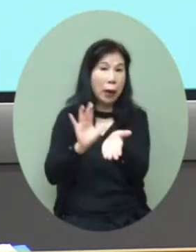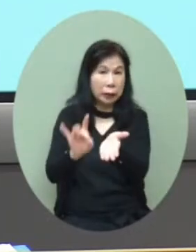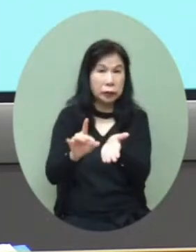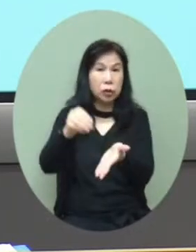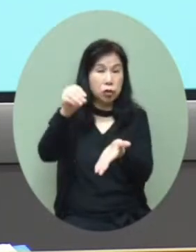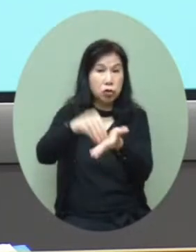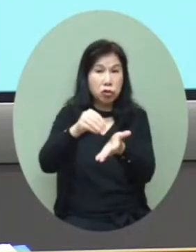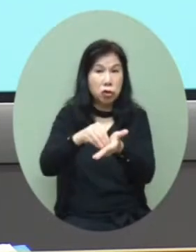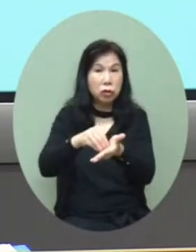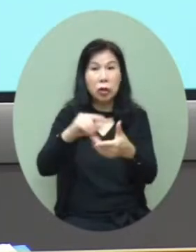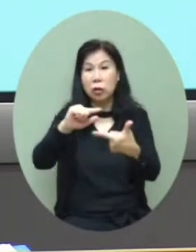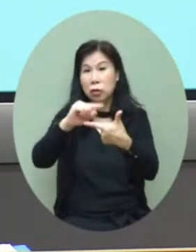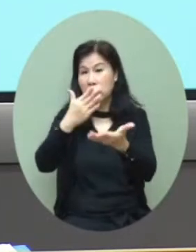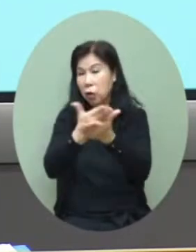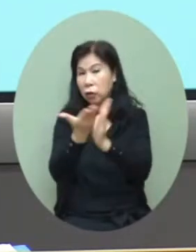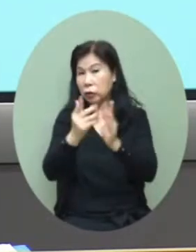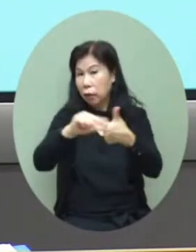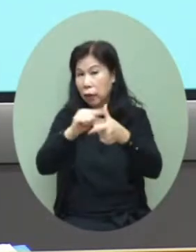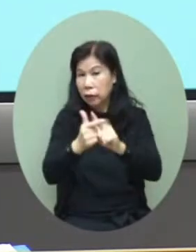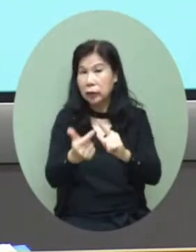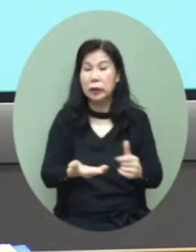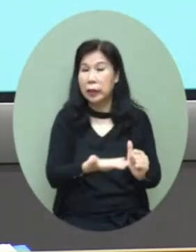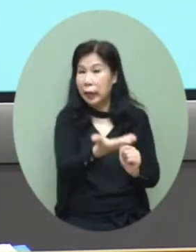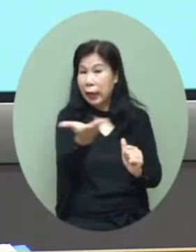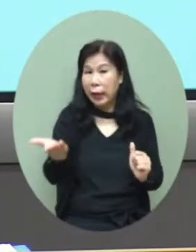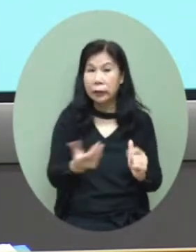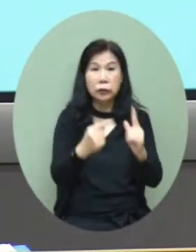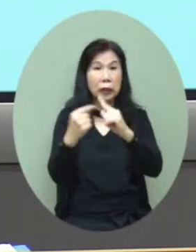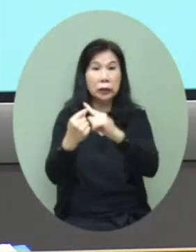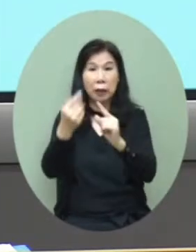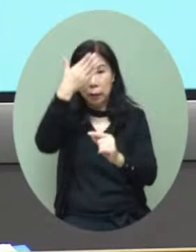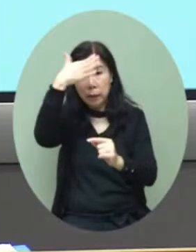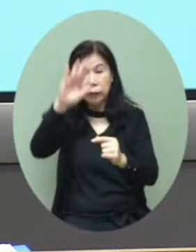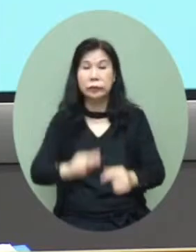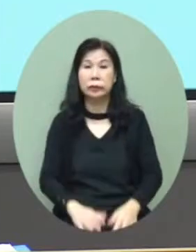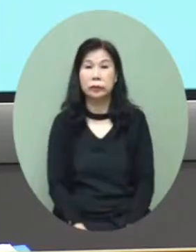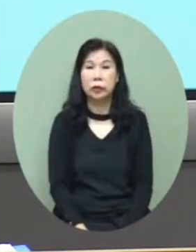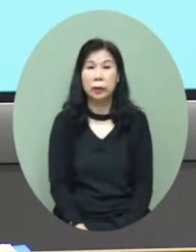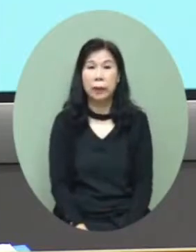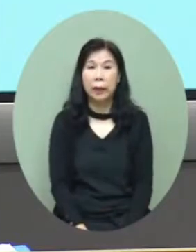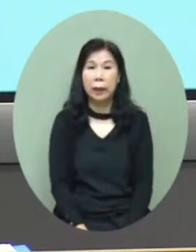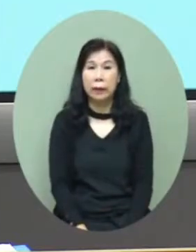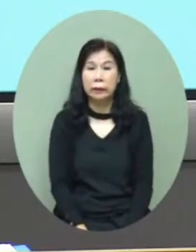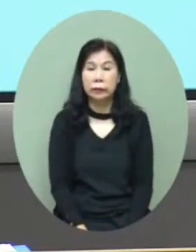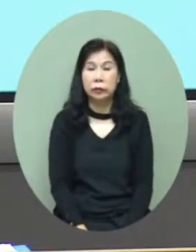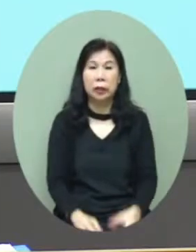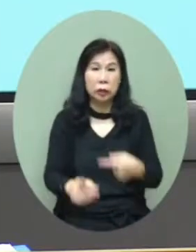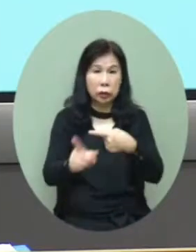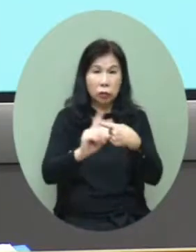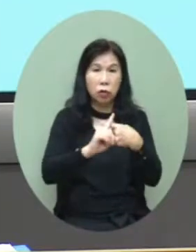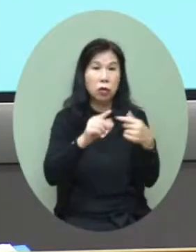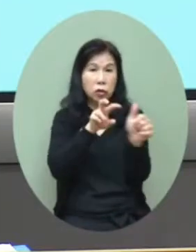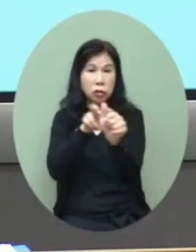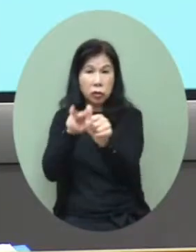under our overall anti-epidemic policies, please understand